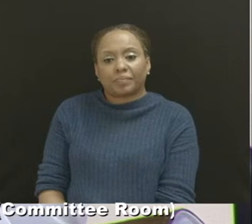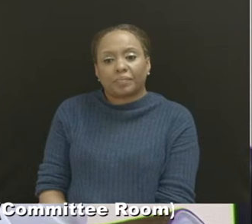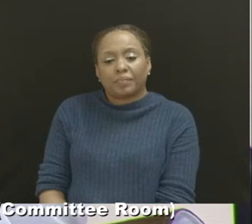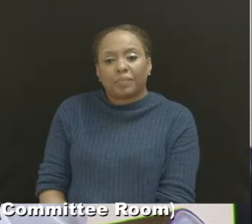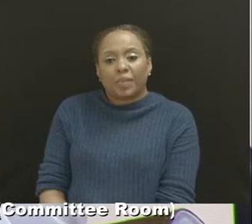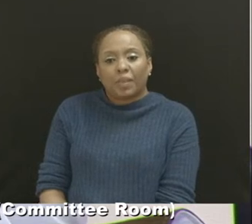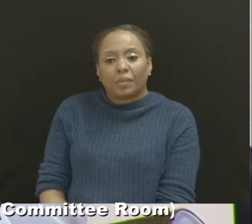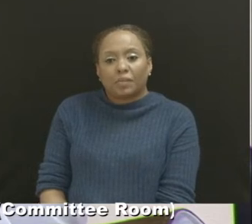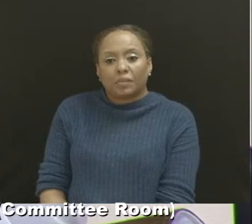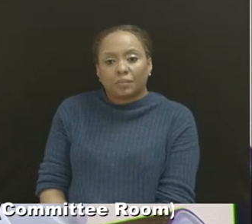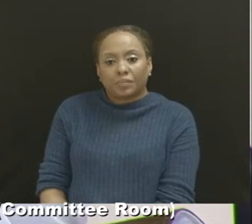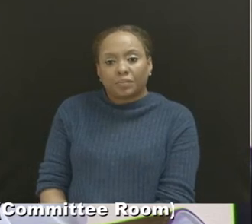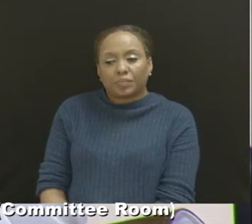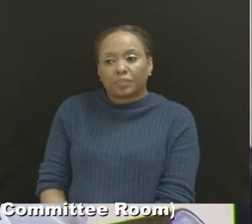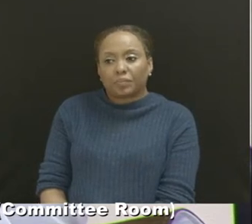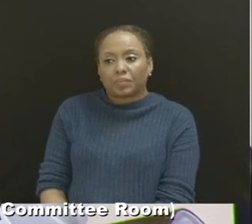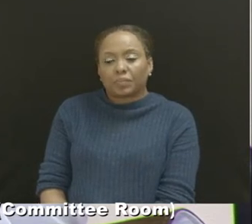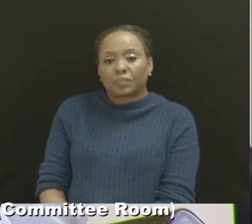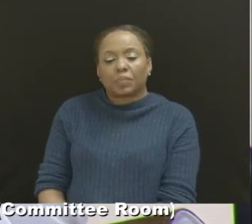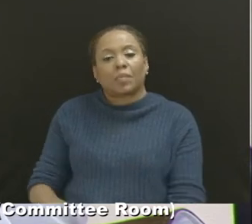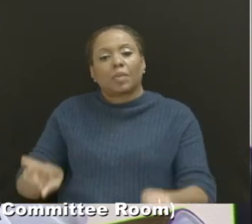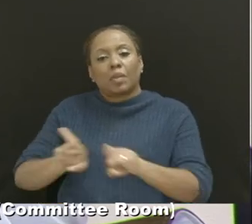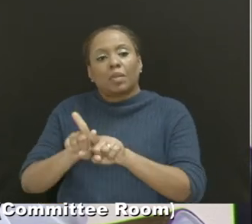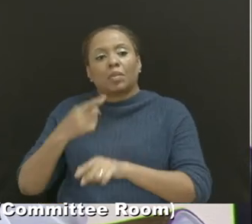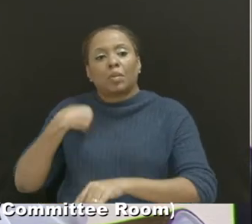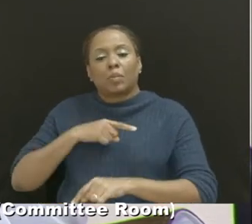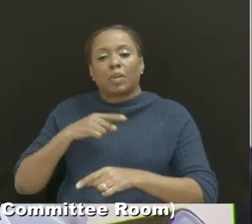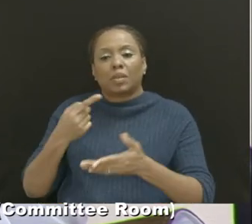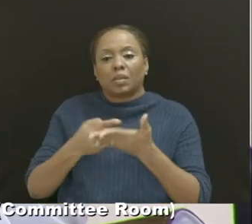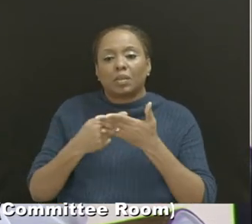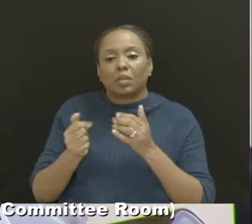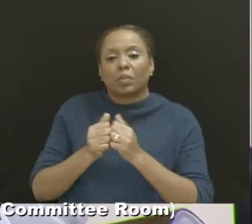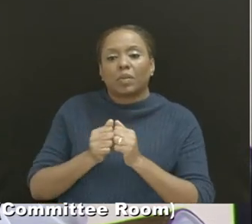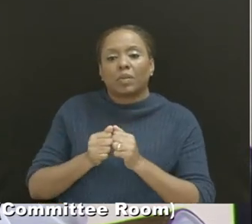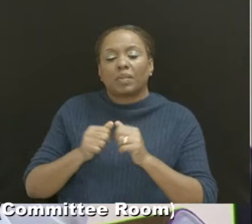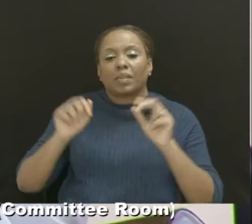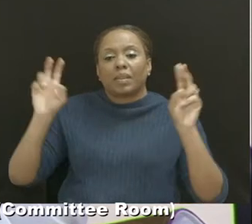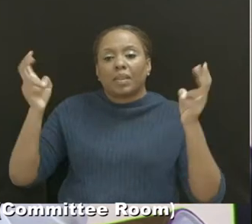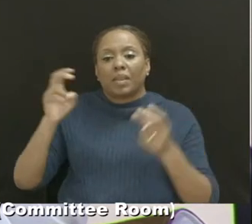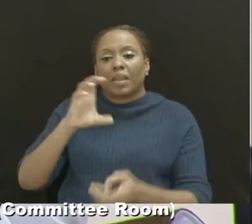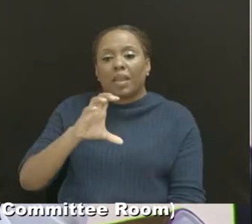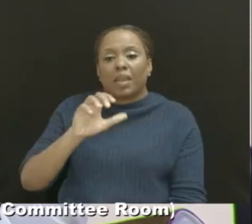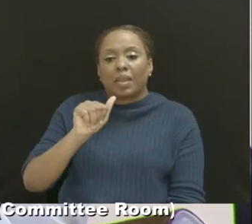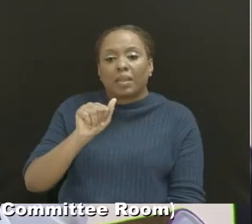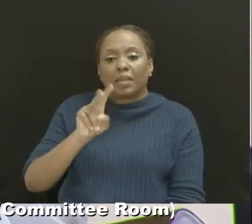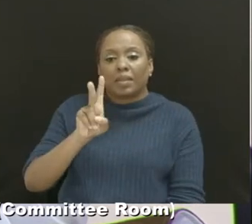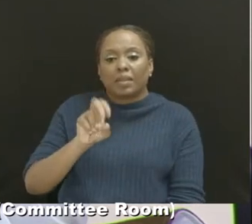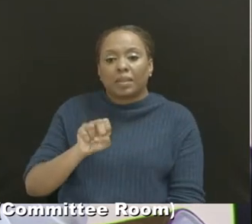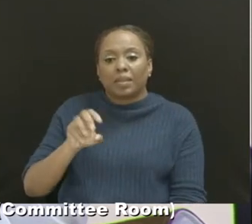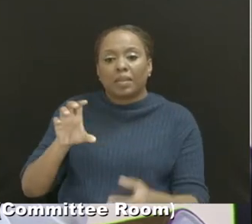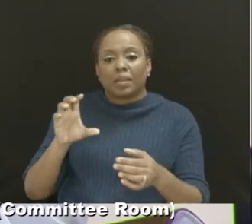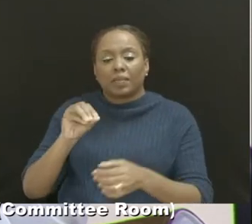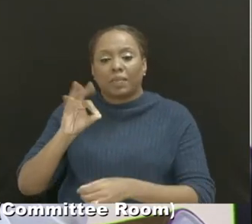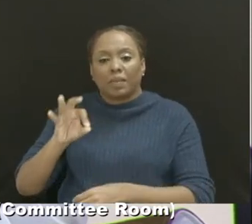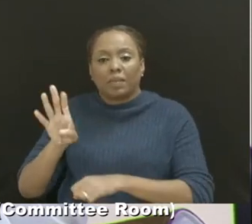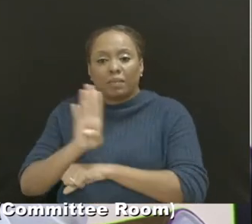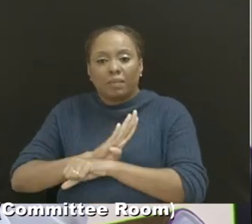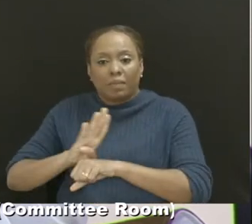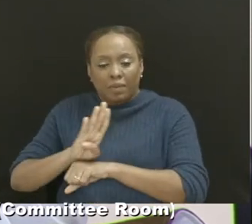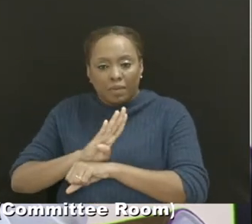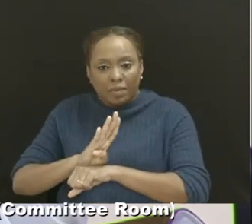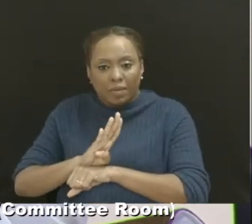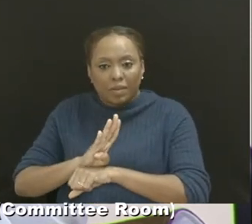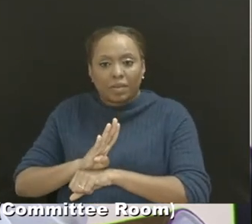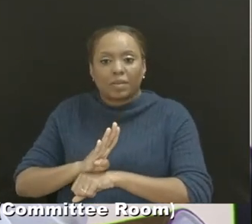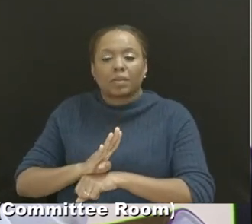discussion with the Kales of Barbados Limited board when they were meeting with the Chaka company from Jamaica, which is scheduled to take over the